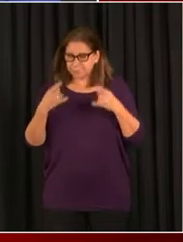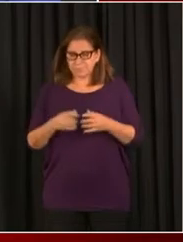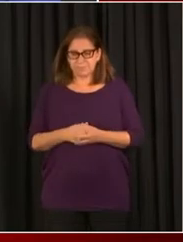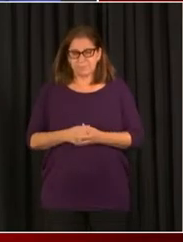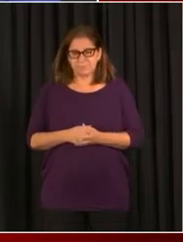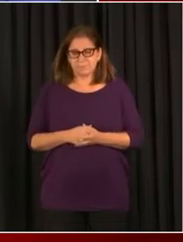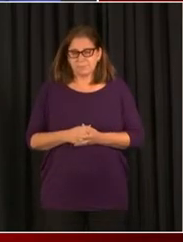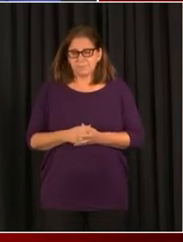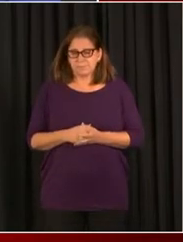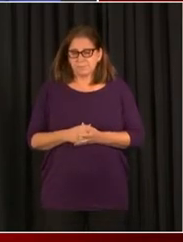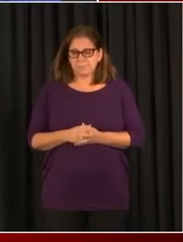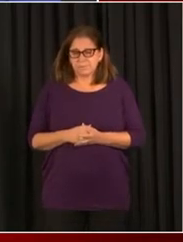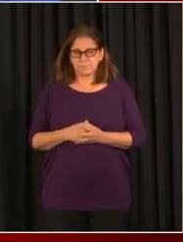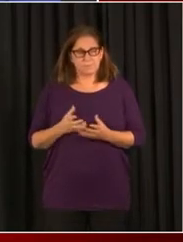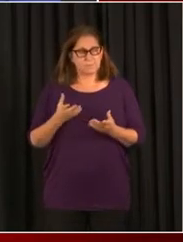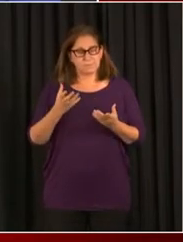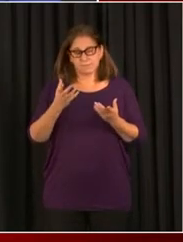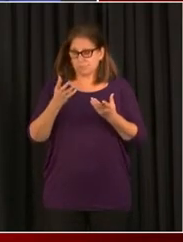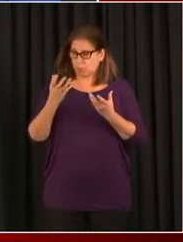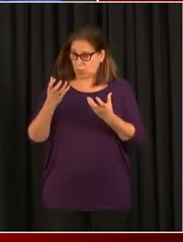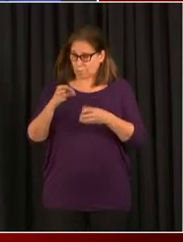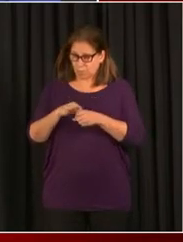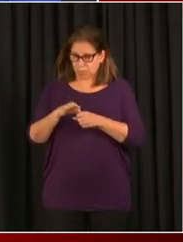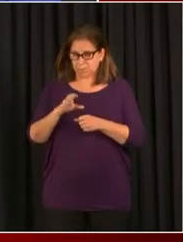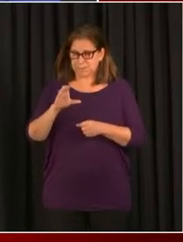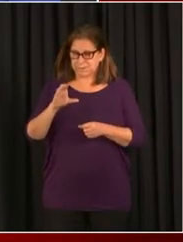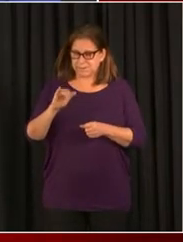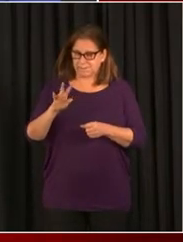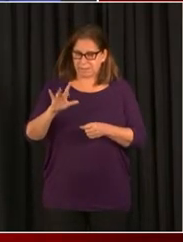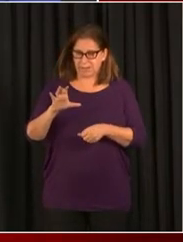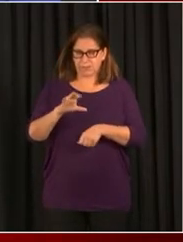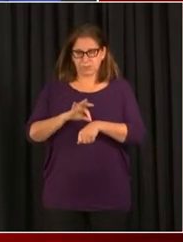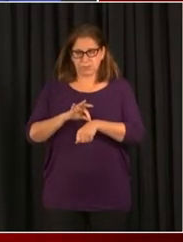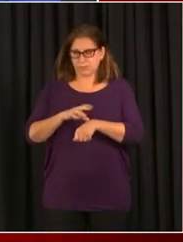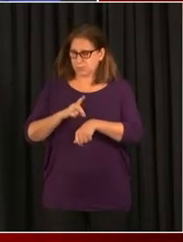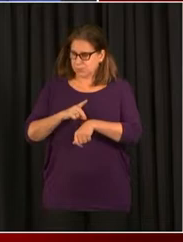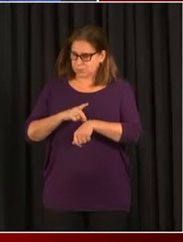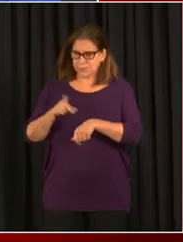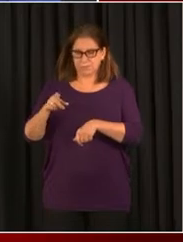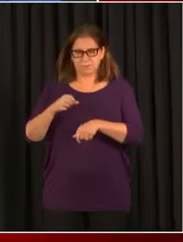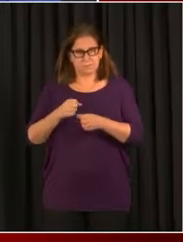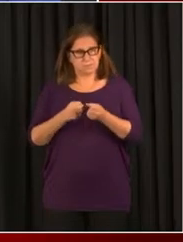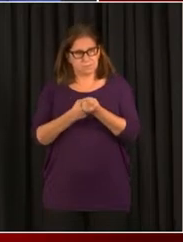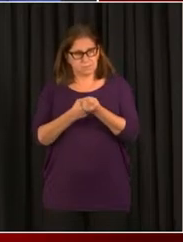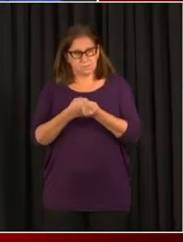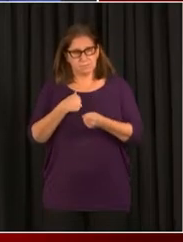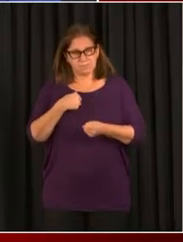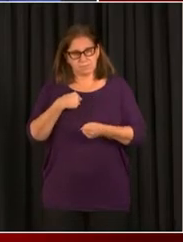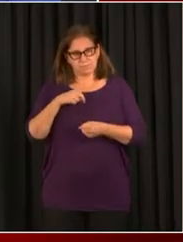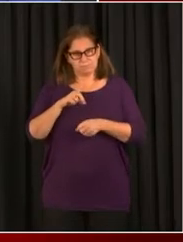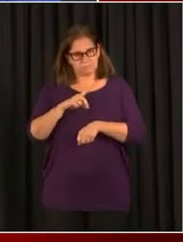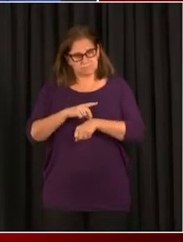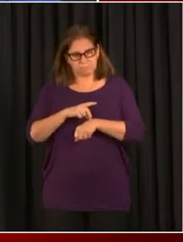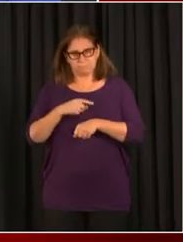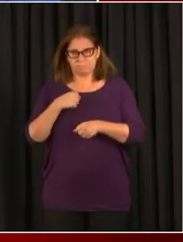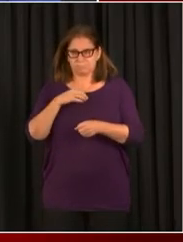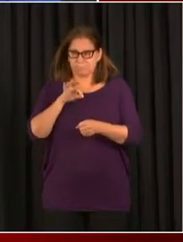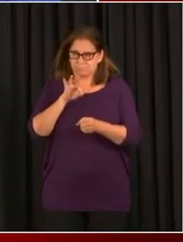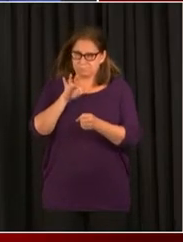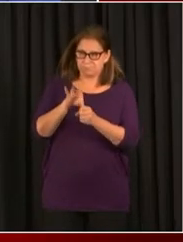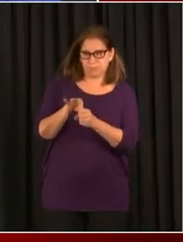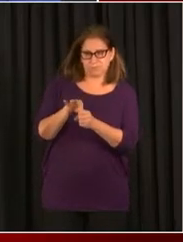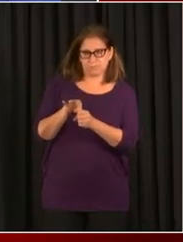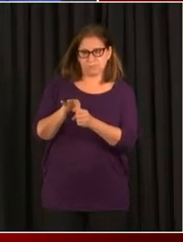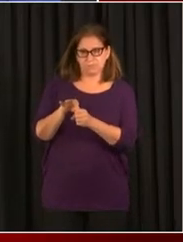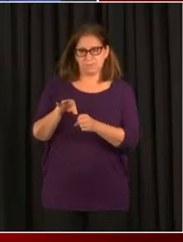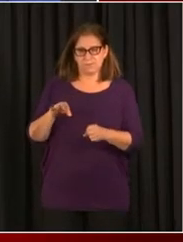become of age to vote. So we want people to be as engaged in that process as possible. And there are a number of ways that people can be engaged in that